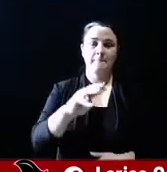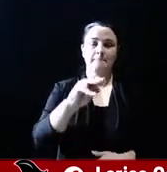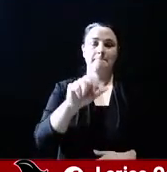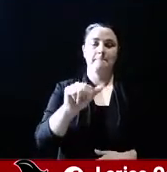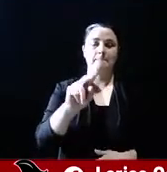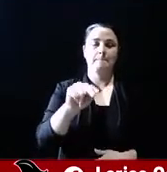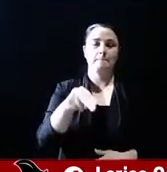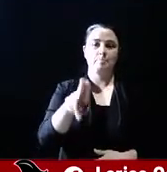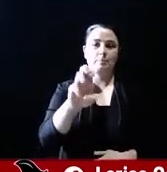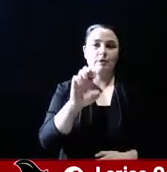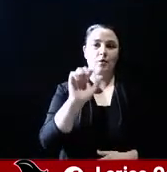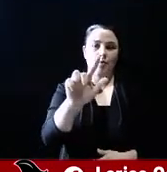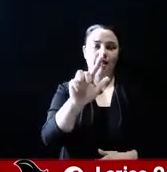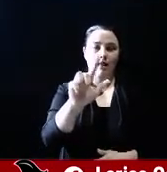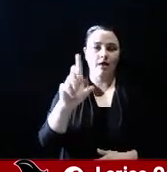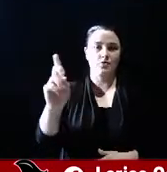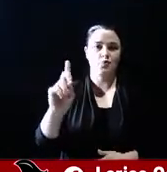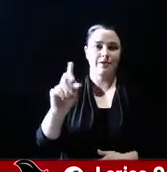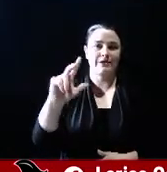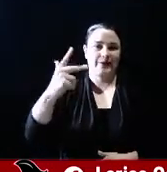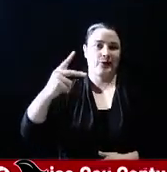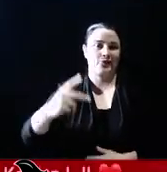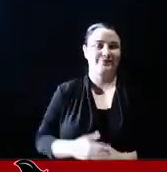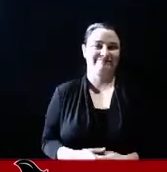Manuel Duarte III.